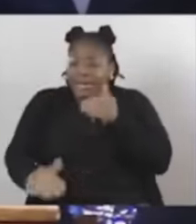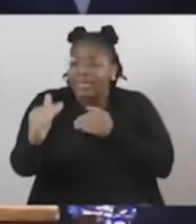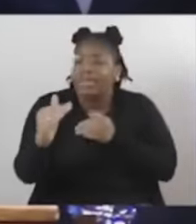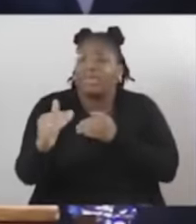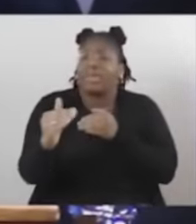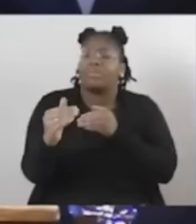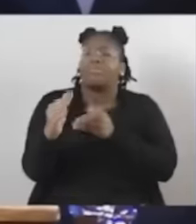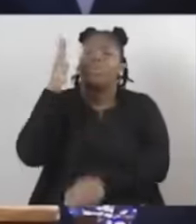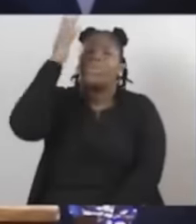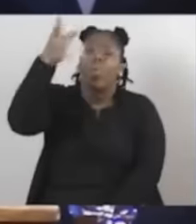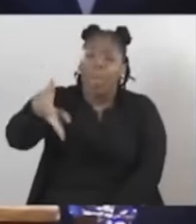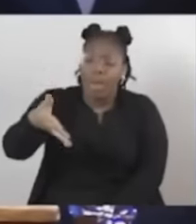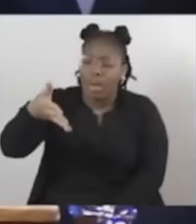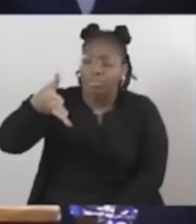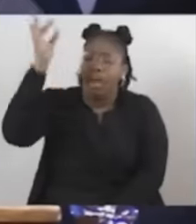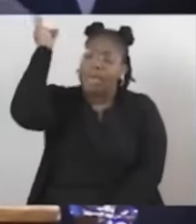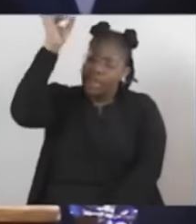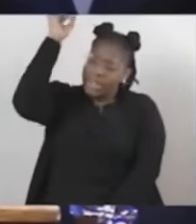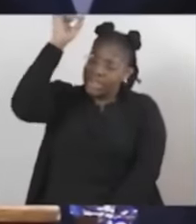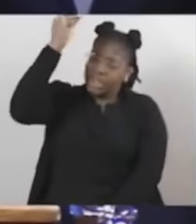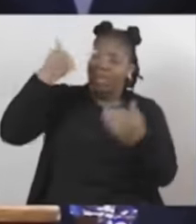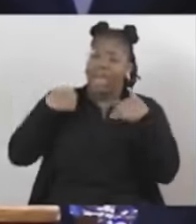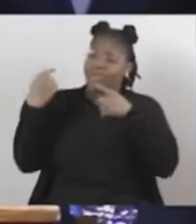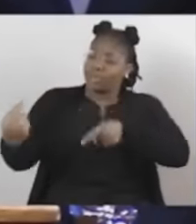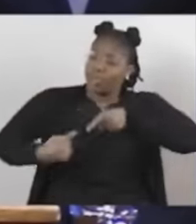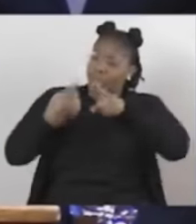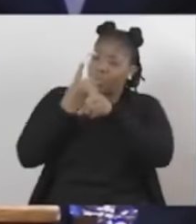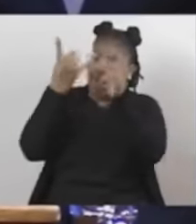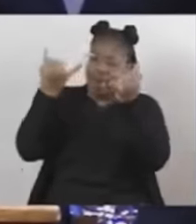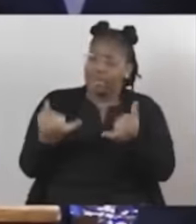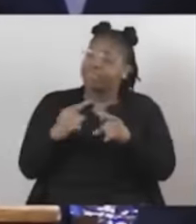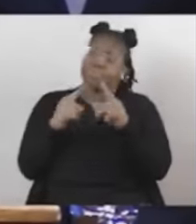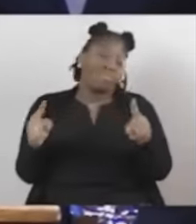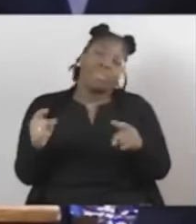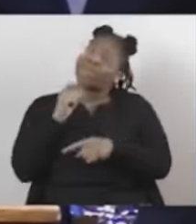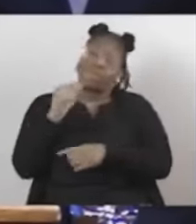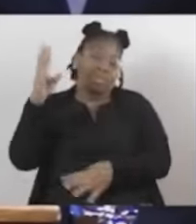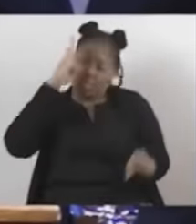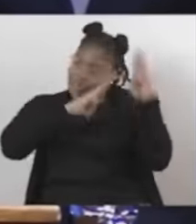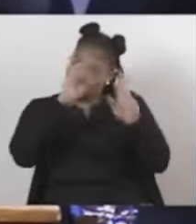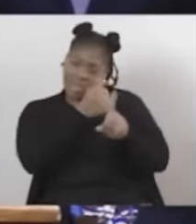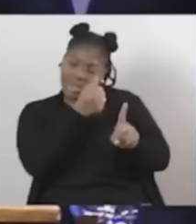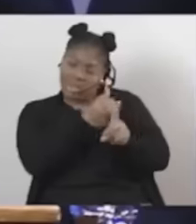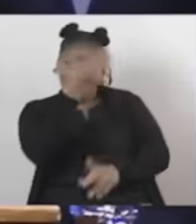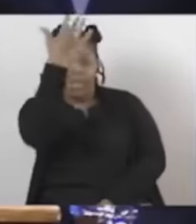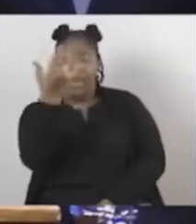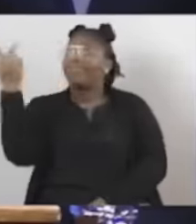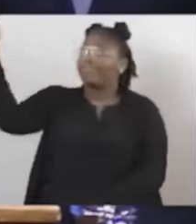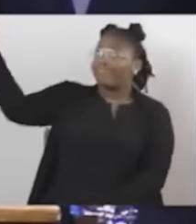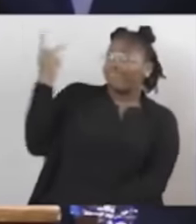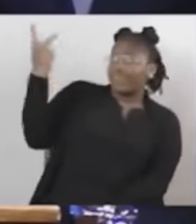intersection you are going through right now. You got some loose threads hanging, but don't be too hard on yourself, because we've